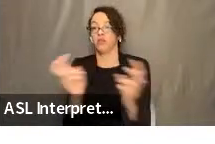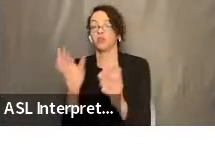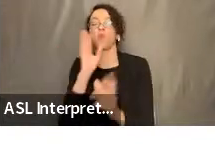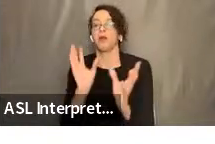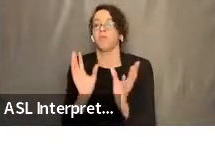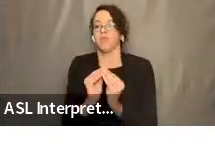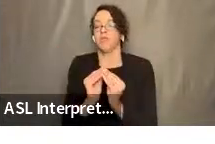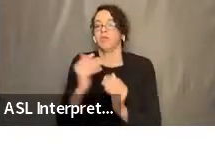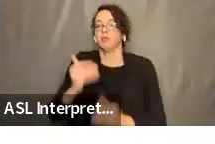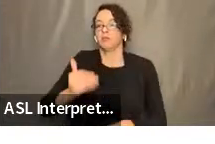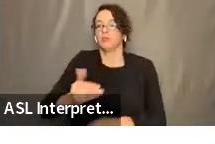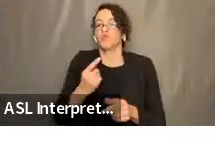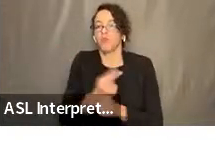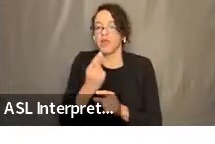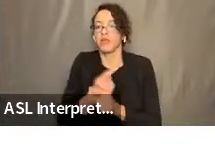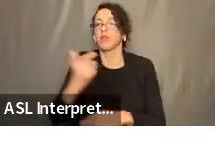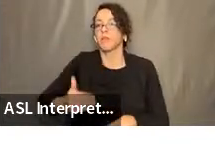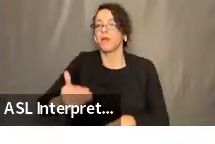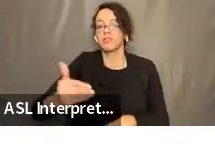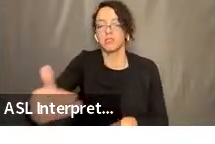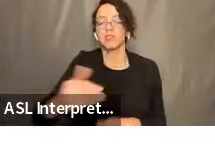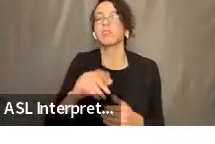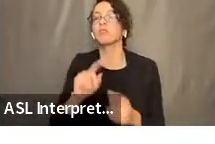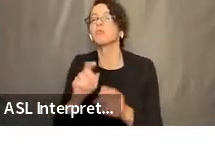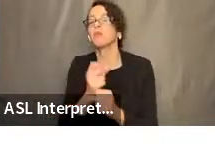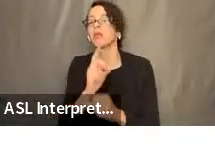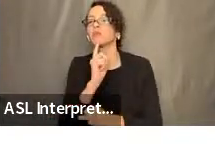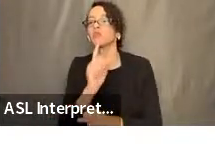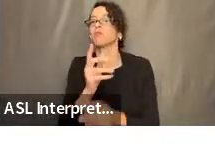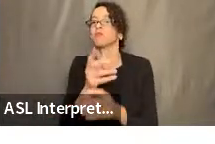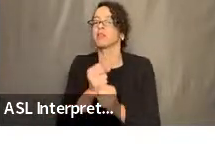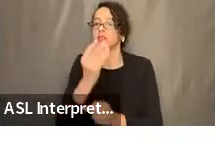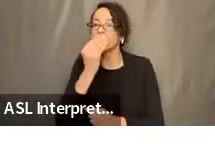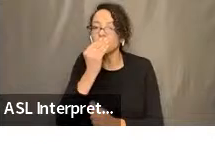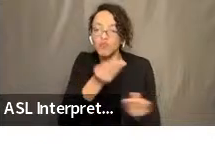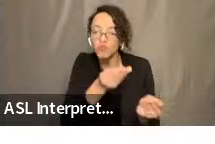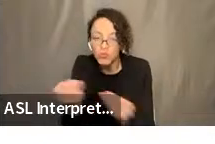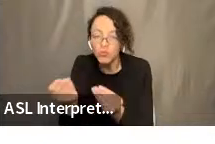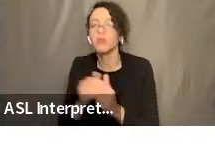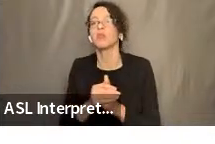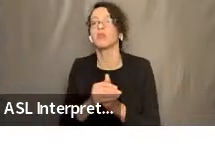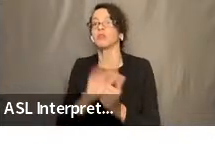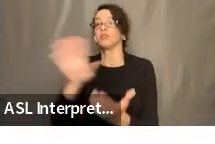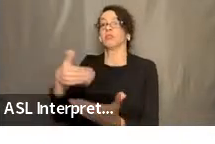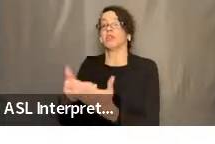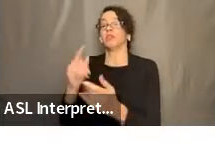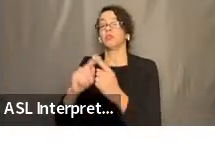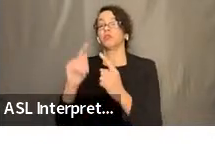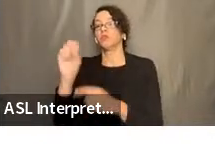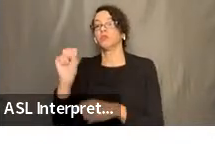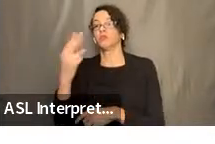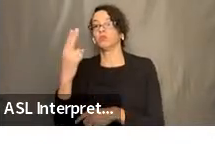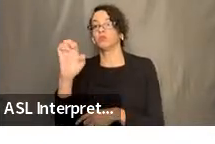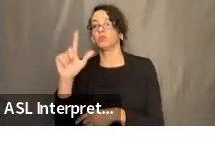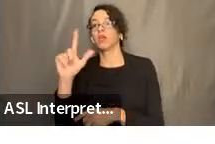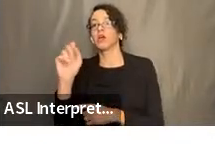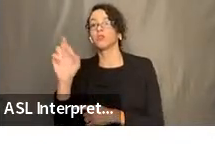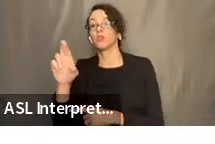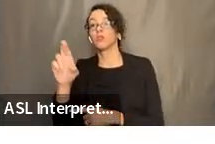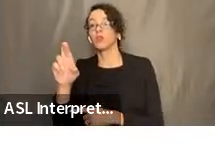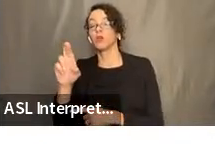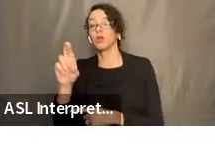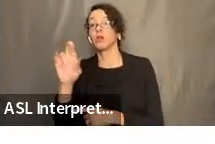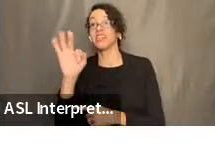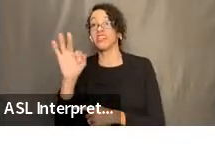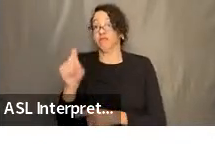regular basis to make sure that they're getting their food and they're getting to a shelter if need be, and